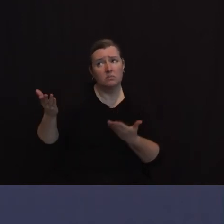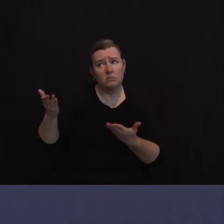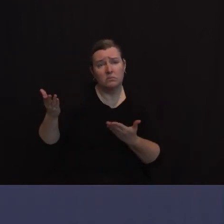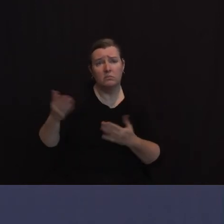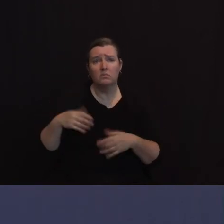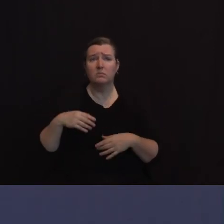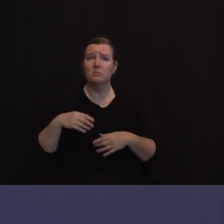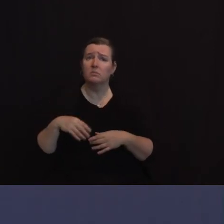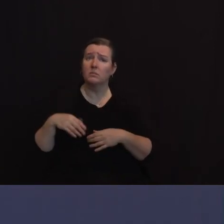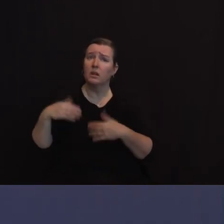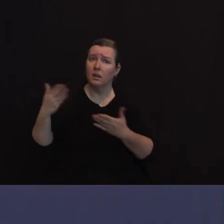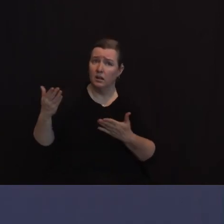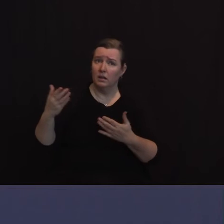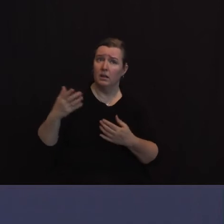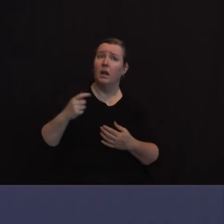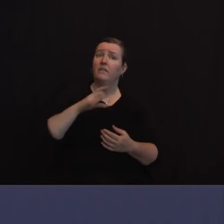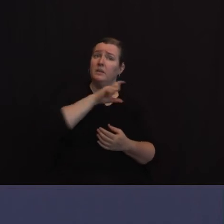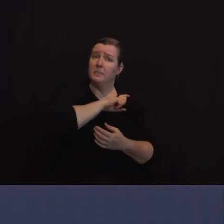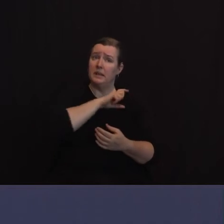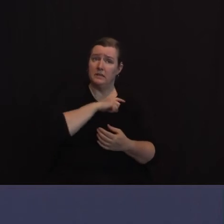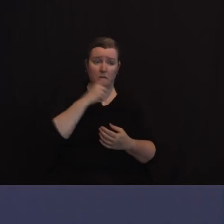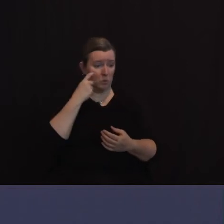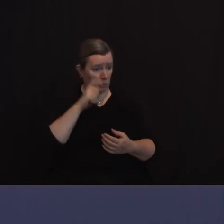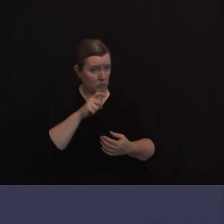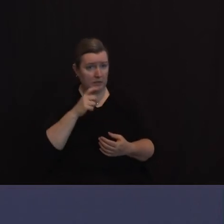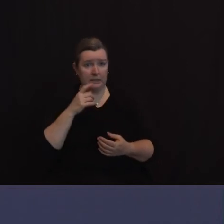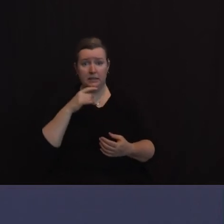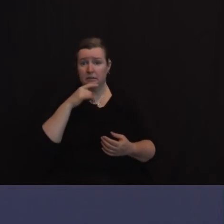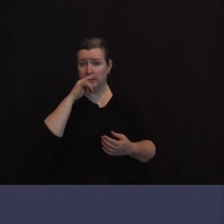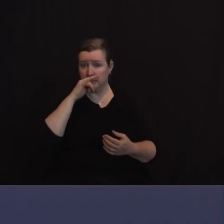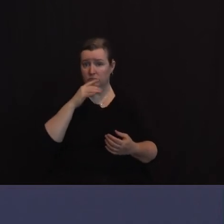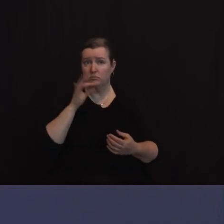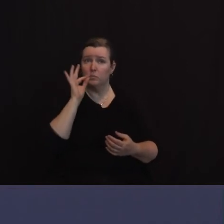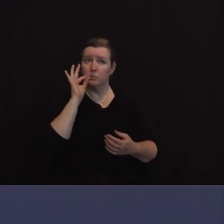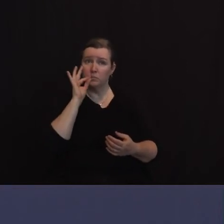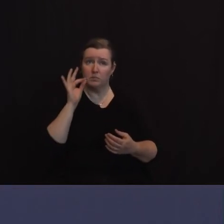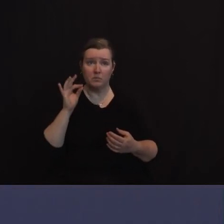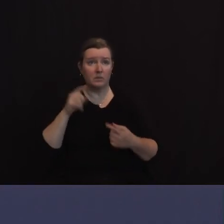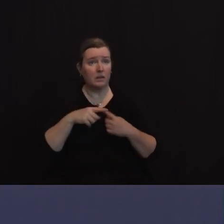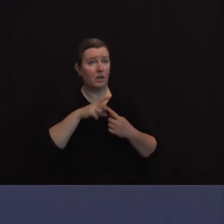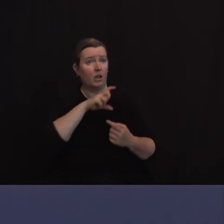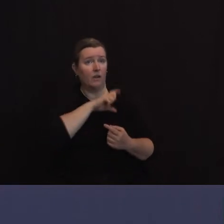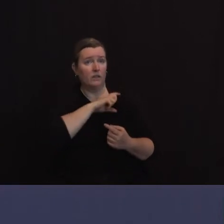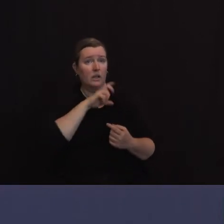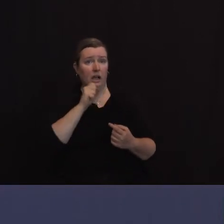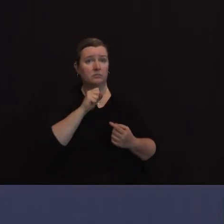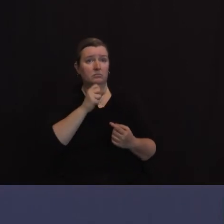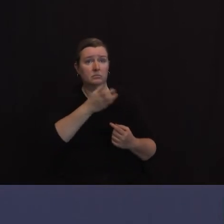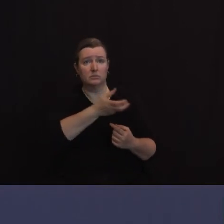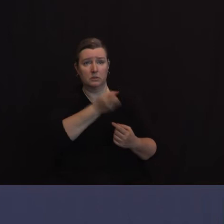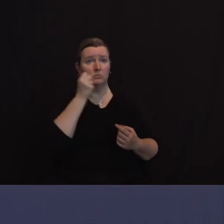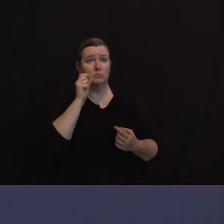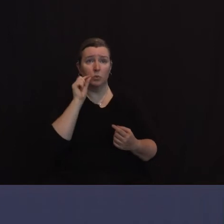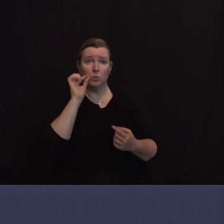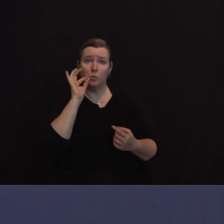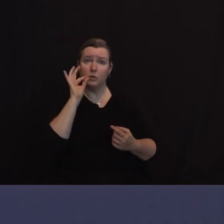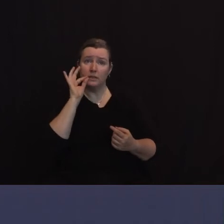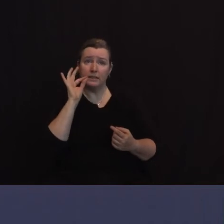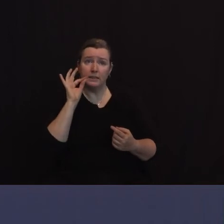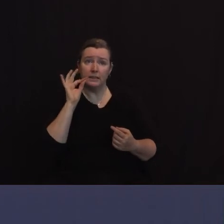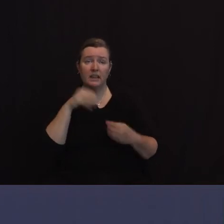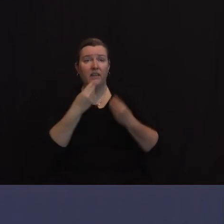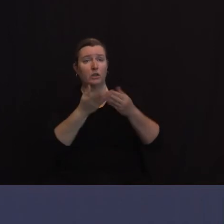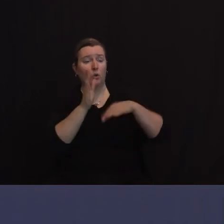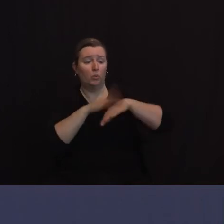kid smoking a joint on the street and then the officer is allowed to, I assume, take possession of the joint and then issue a warning to the minor, what about